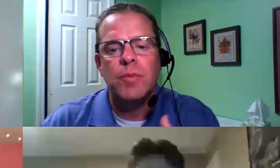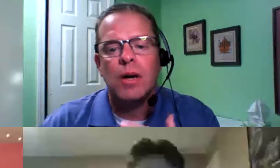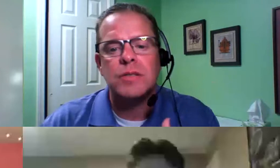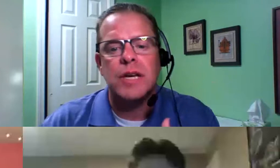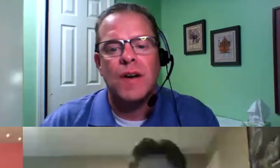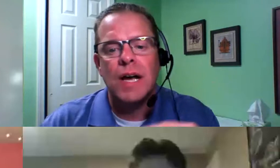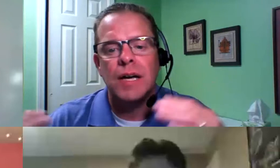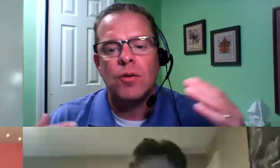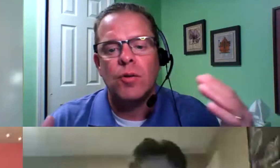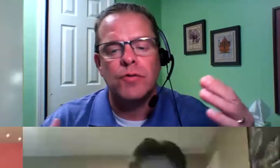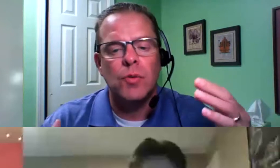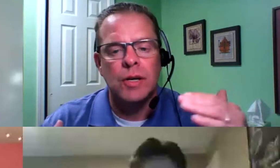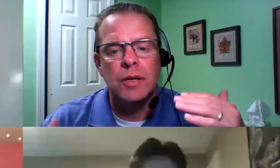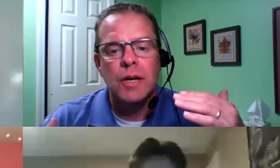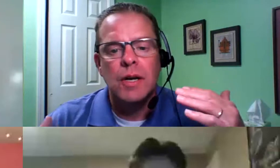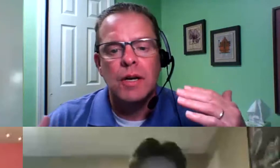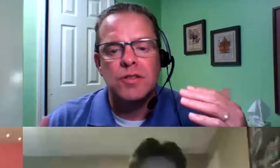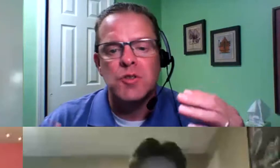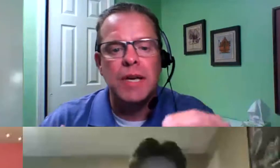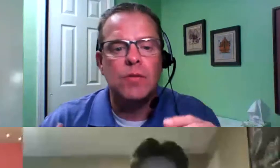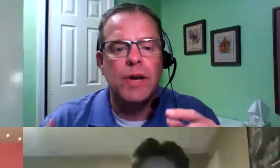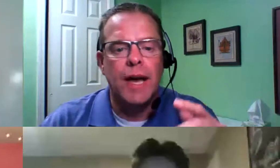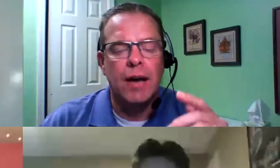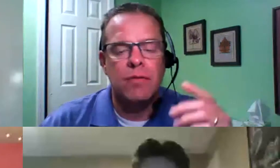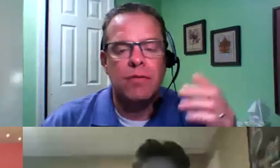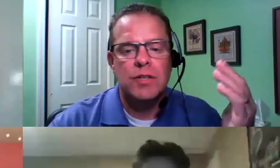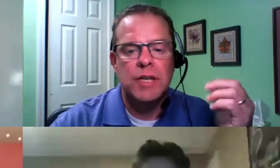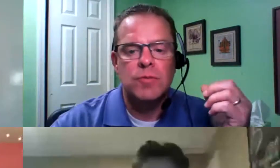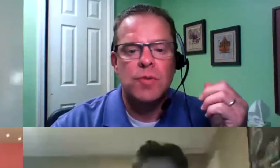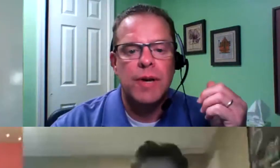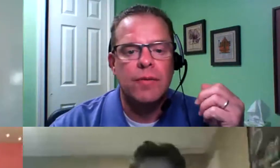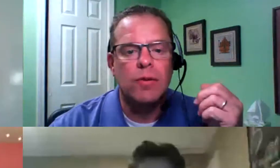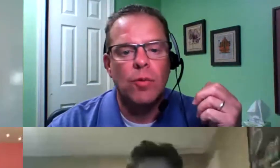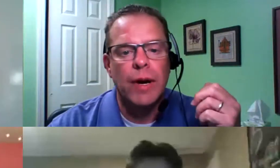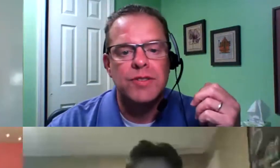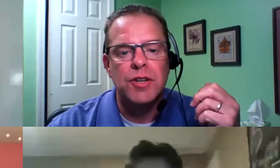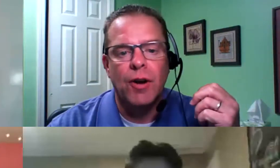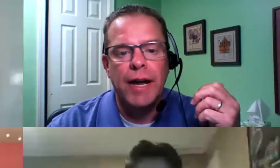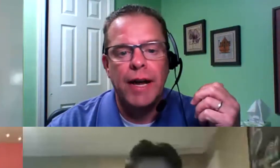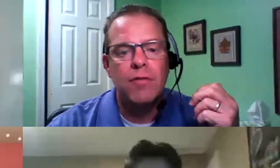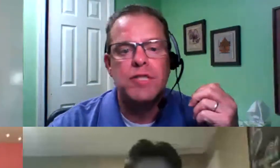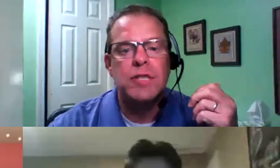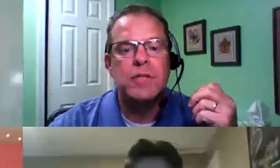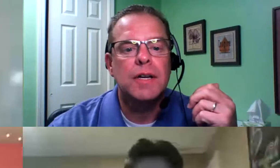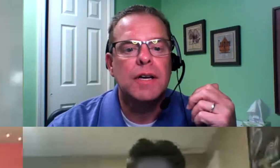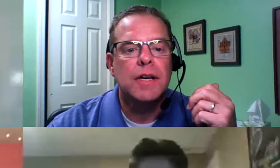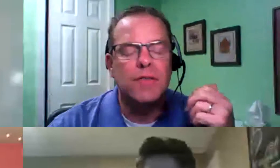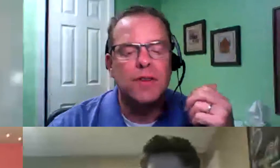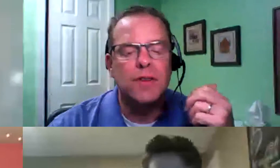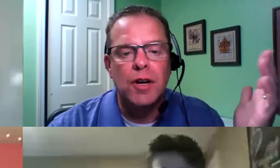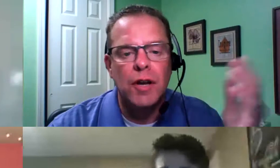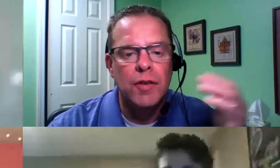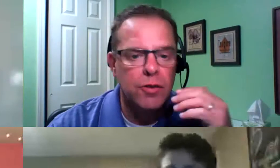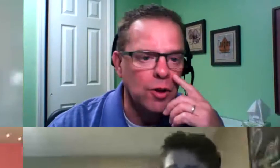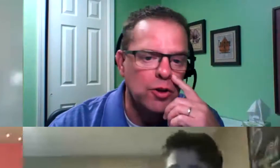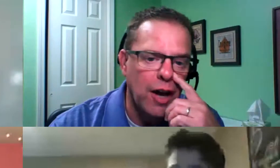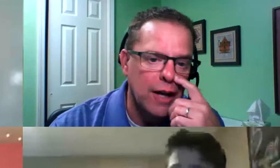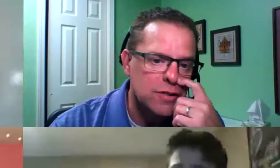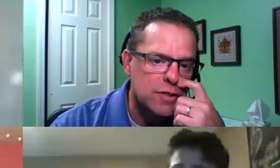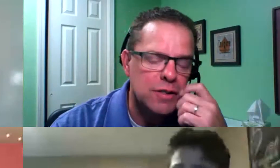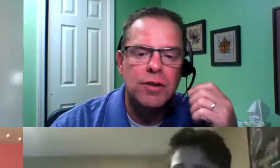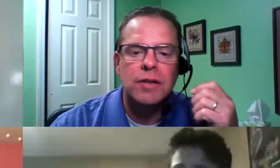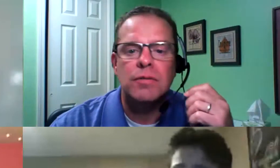into the chat box, that's fine, or if you want to speak, we have in Teams, we have a raising your hand function. If you click on